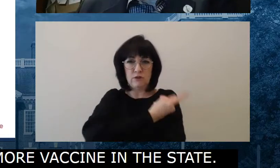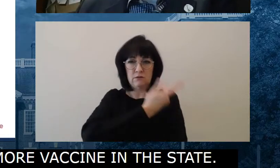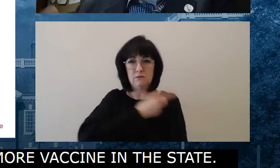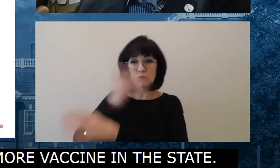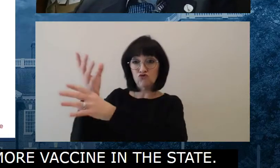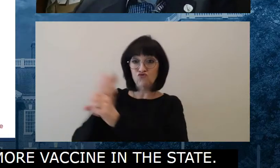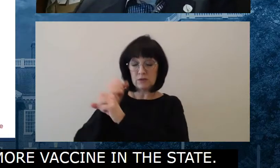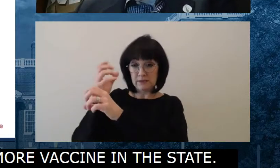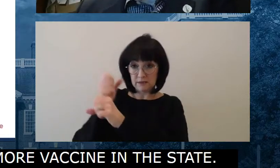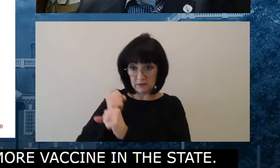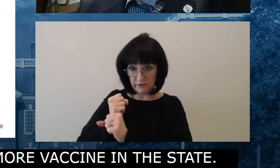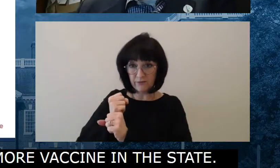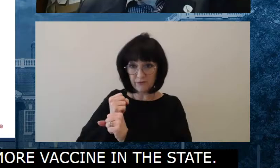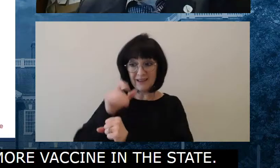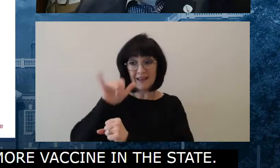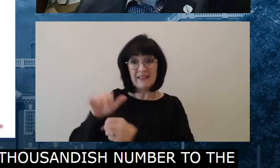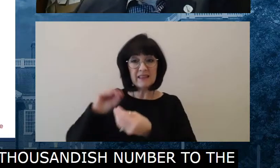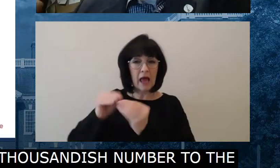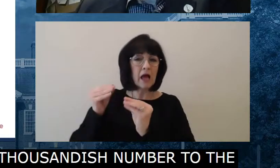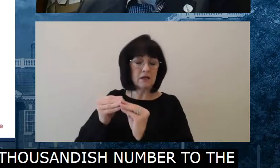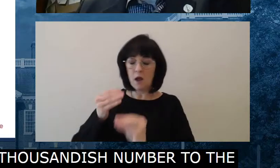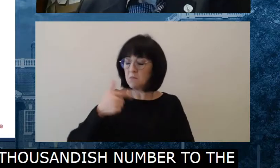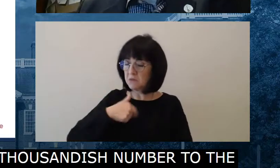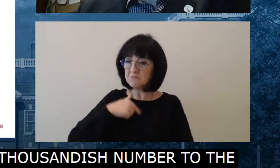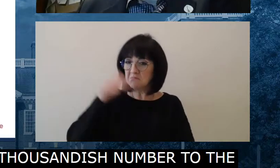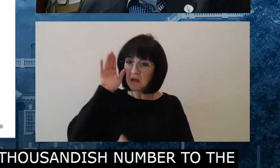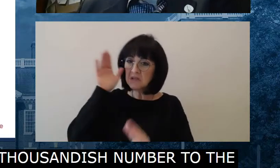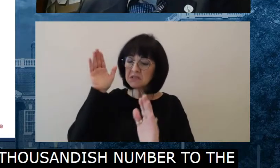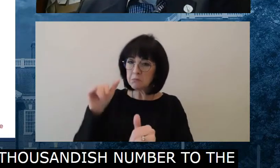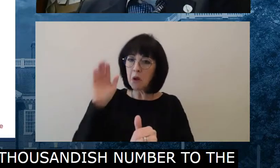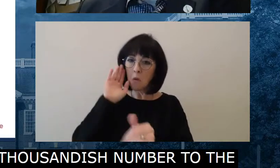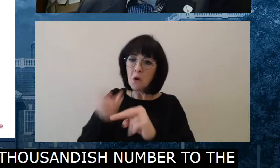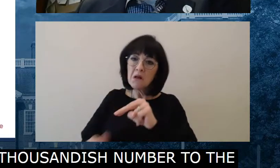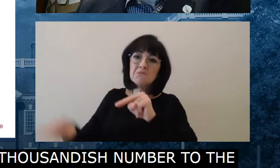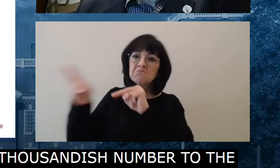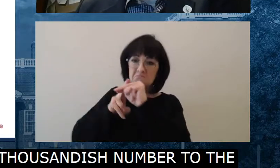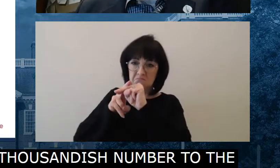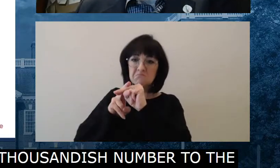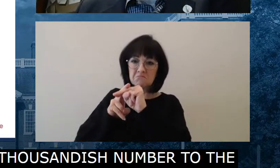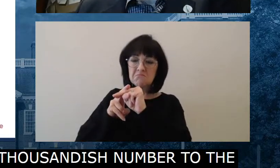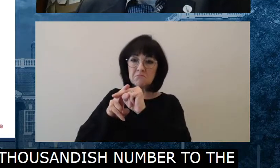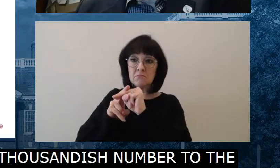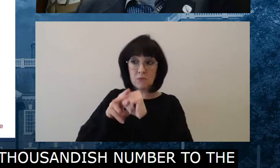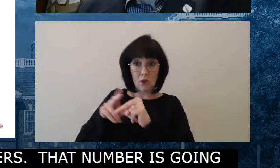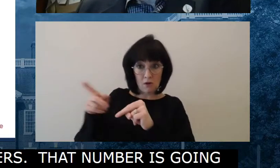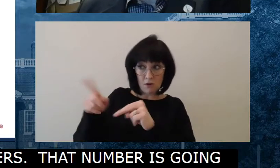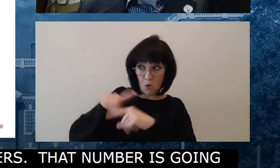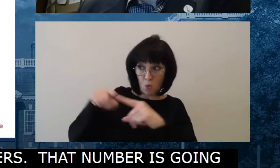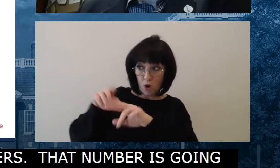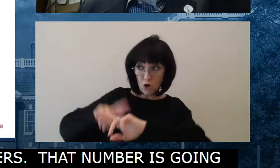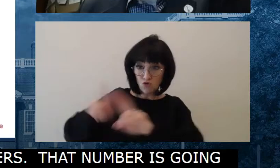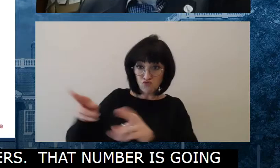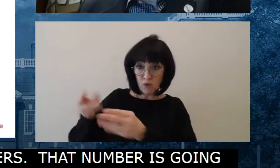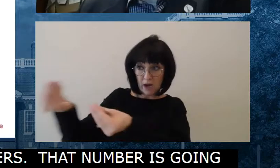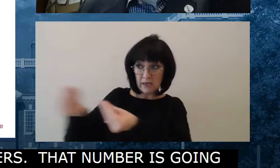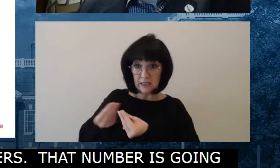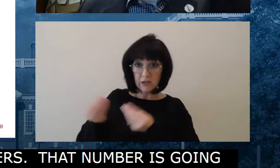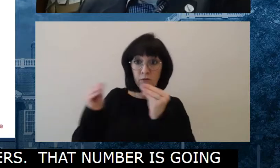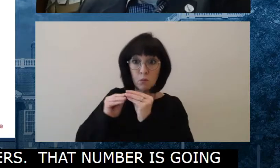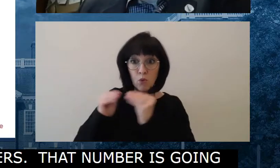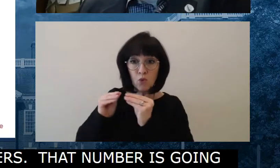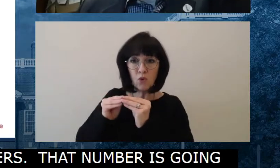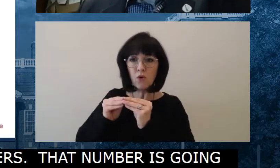partners. That number is going to have to increase. We know that we're going to be ready. We're going to look at probably nothing